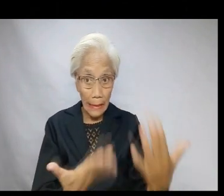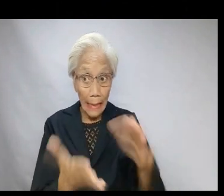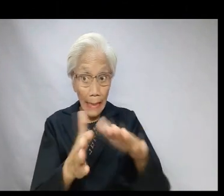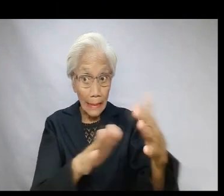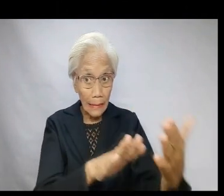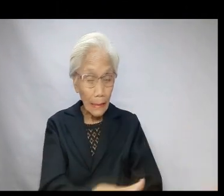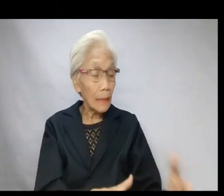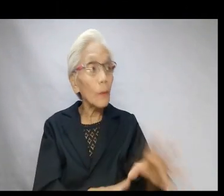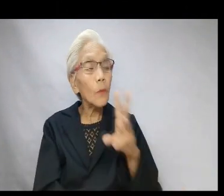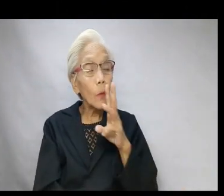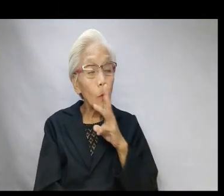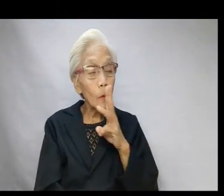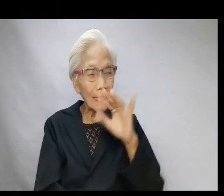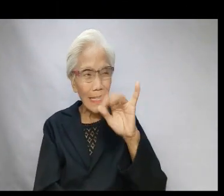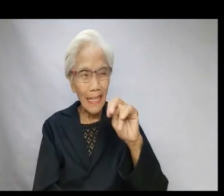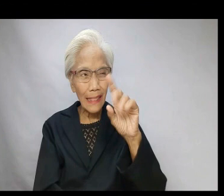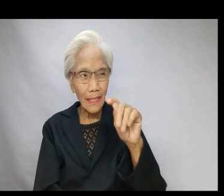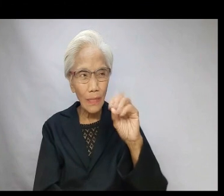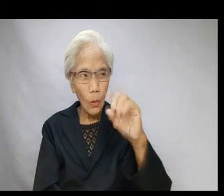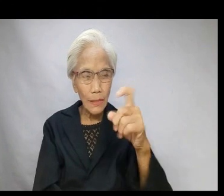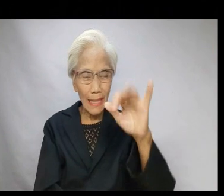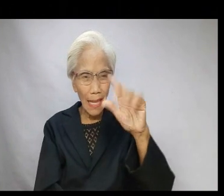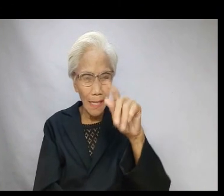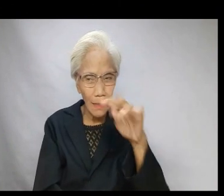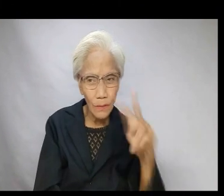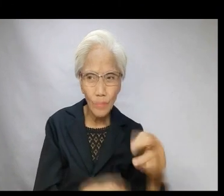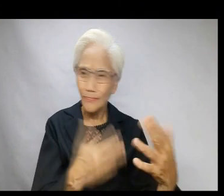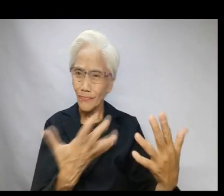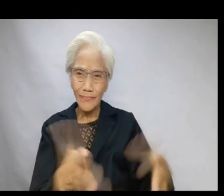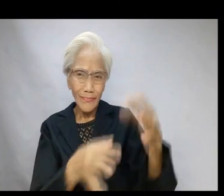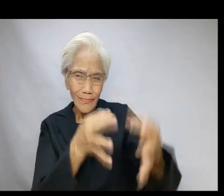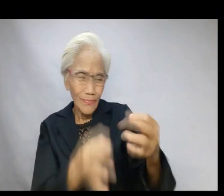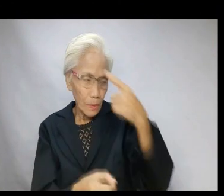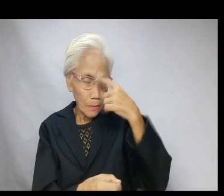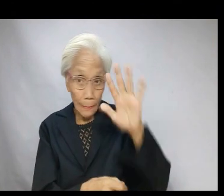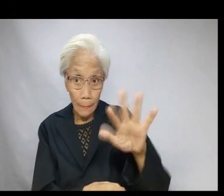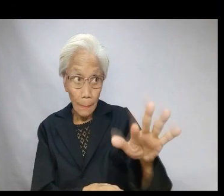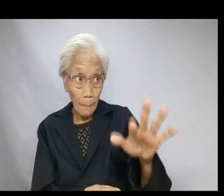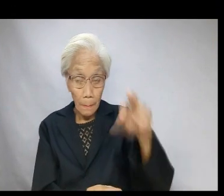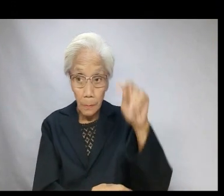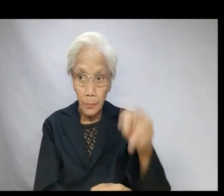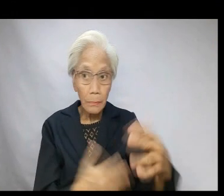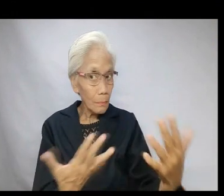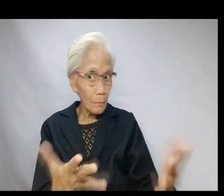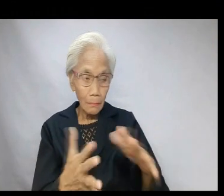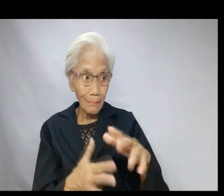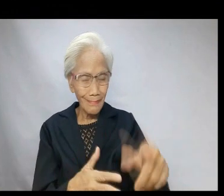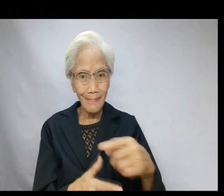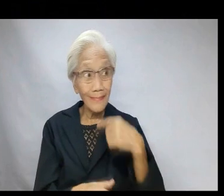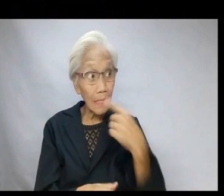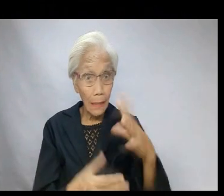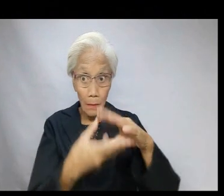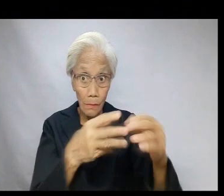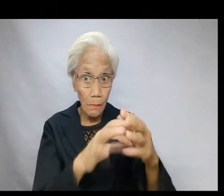Strange literally died of water intoxication. This is no judgment of Strange or her needs. We cite